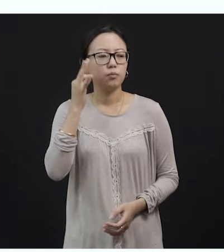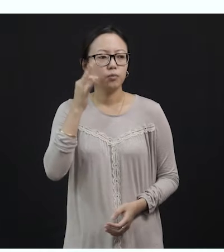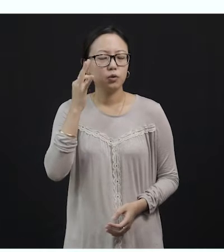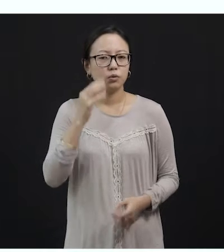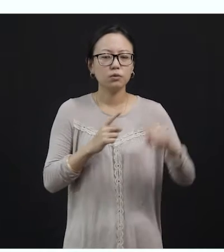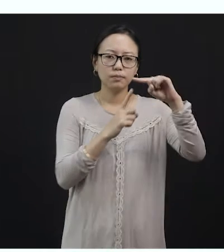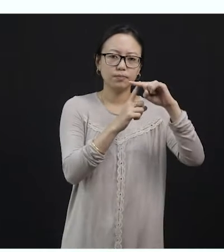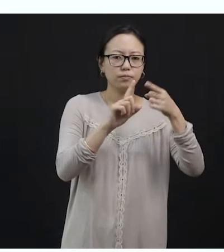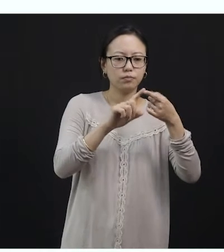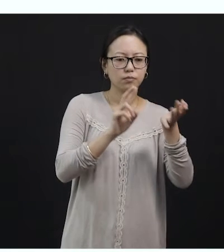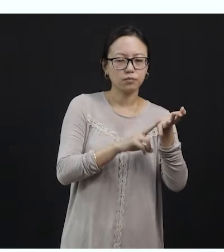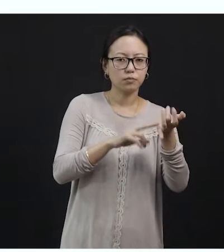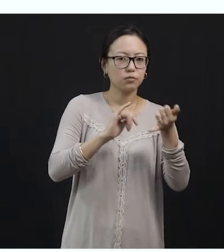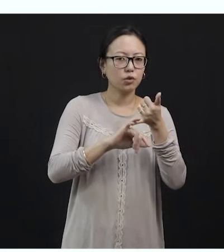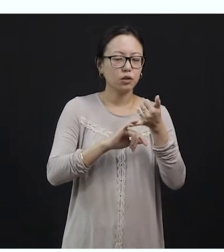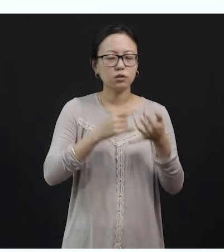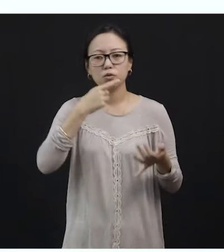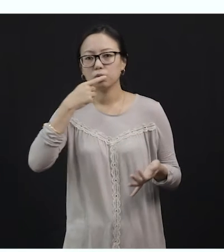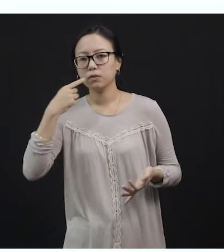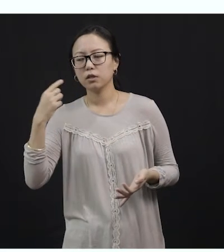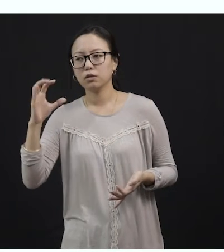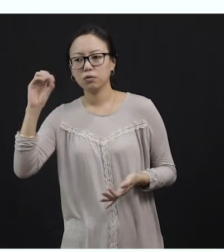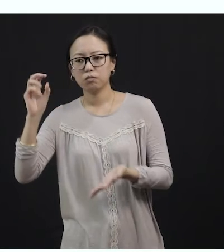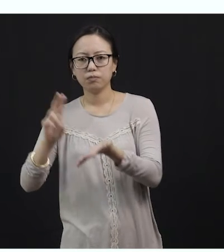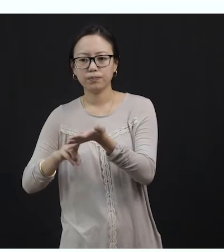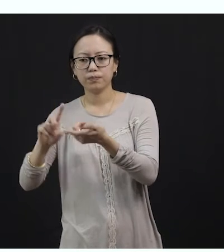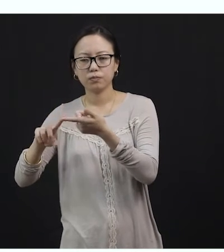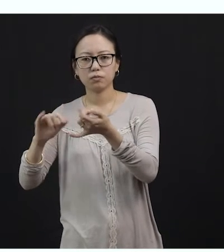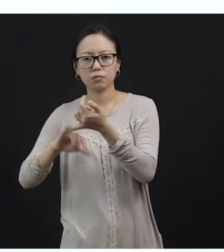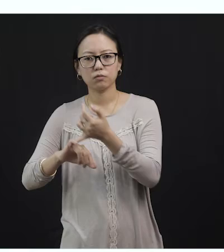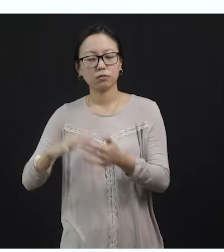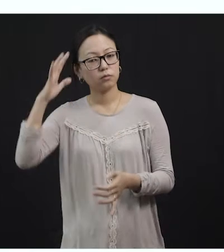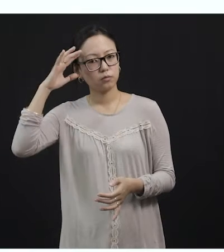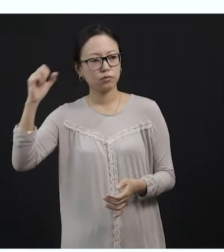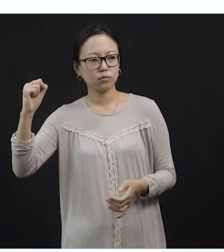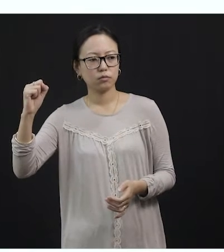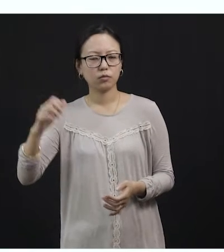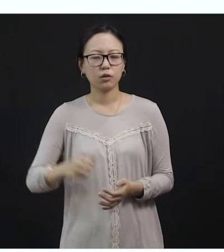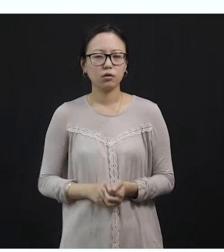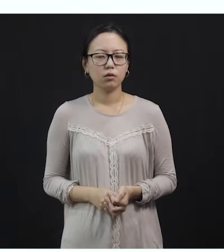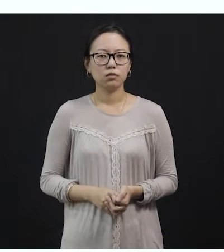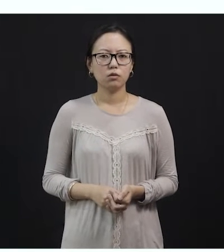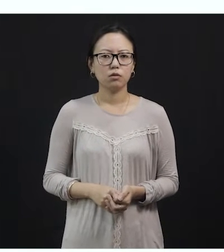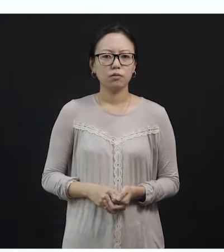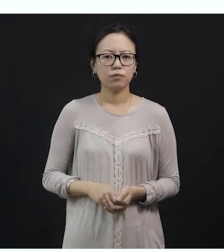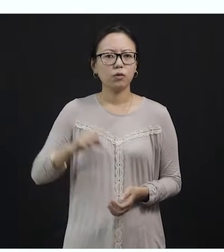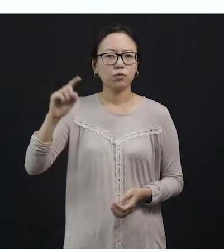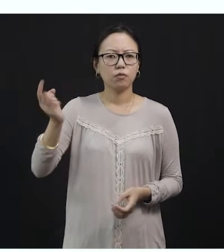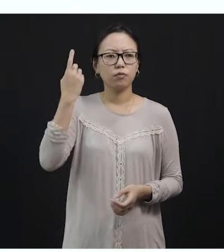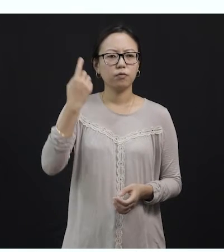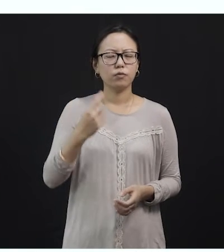The red strip represents ones, okay? So in the first example that is solved, we can see that there are